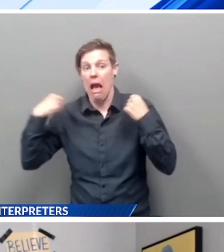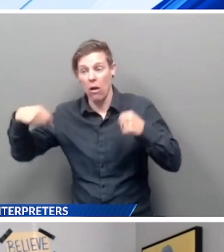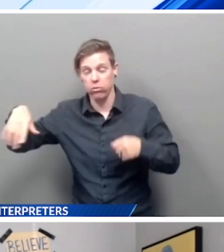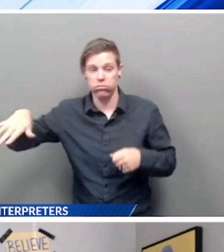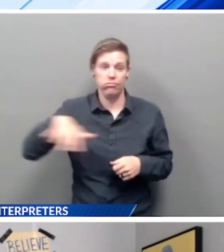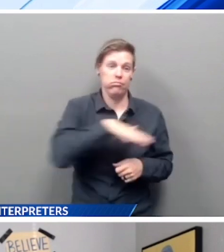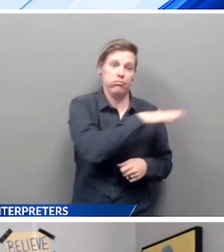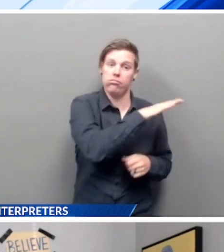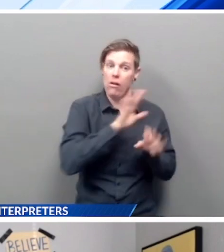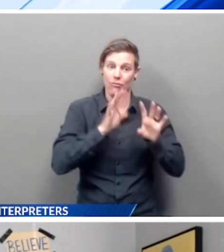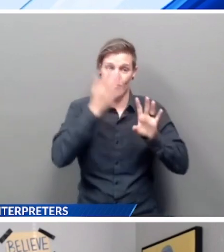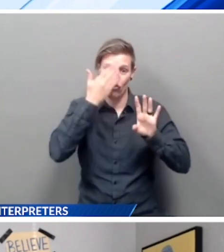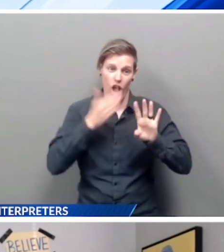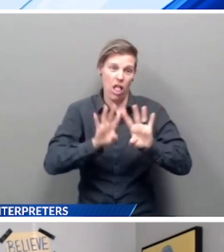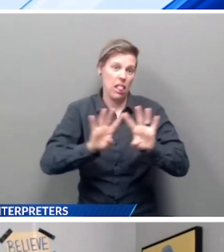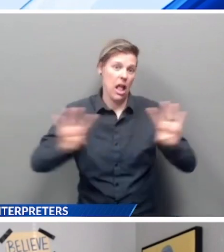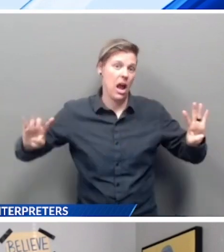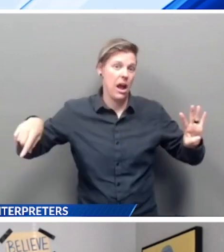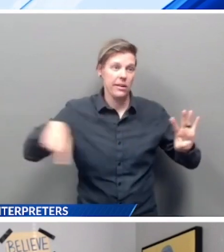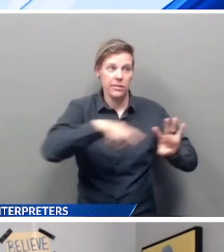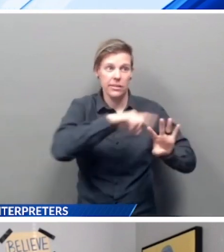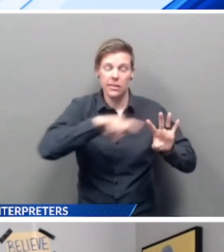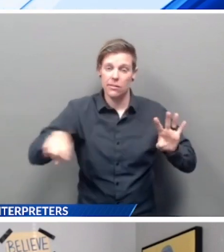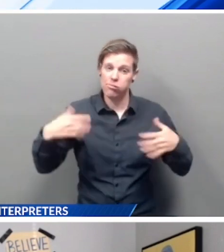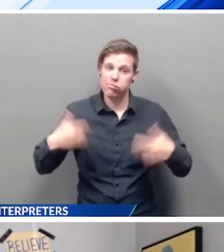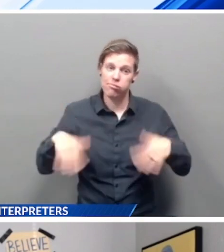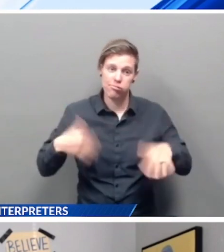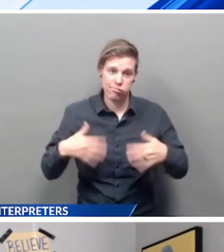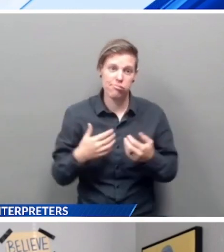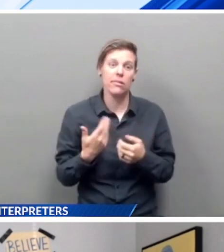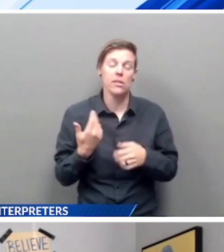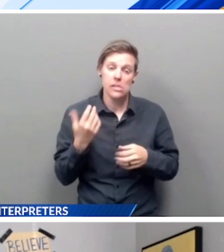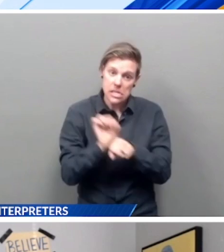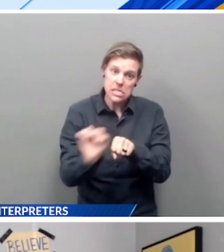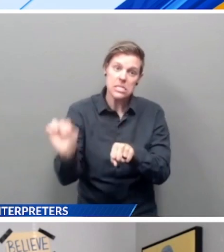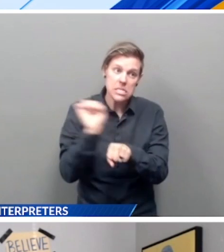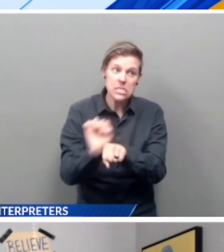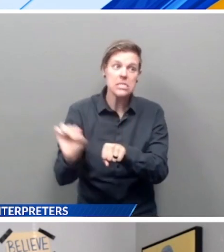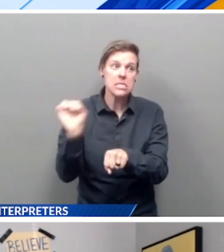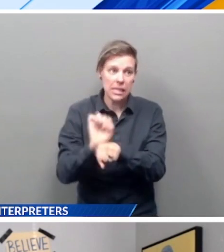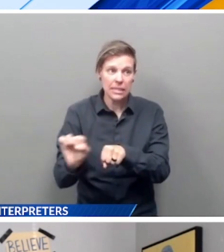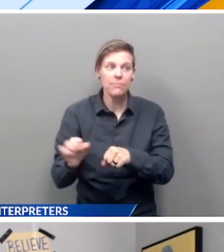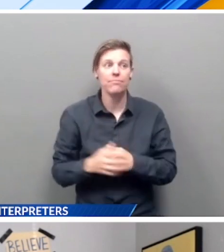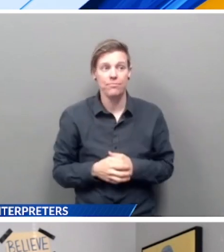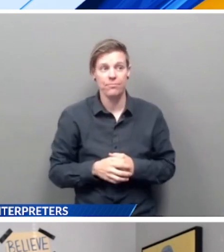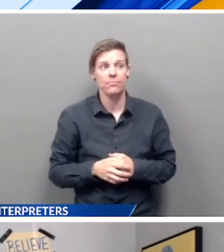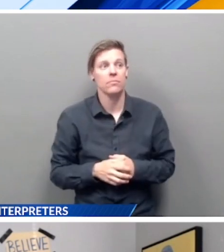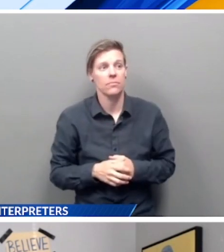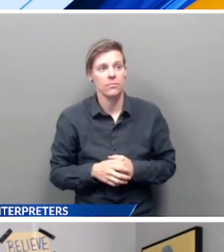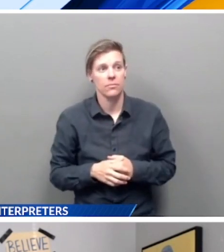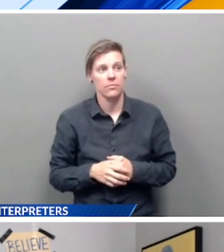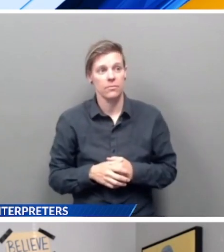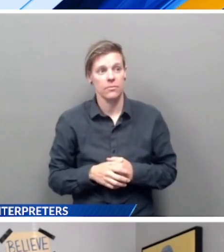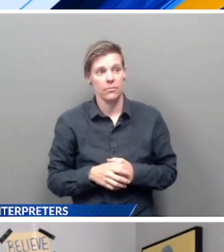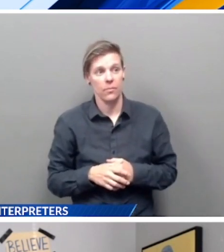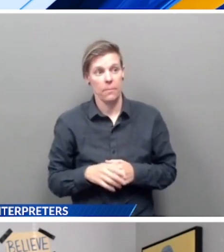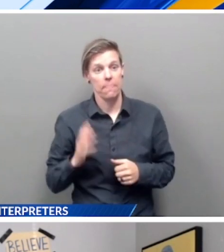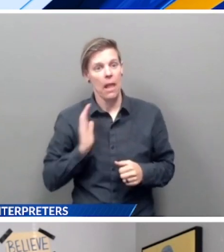it, but yes, as Secretary Grace mentioned, this is a highly contagious respiratory virus.